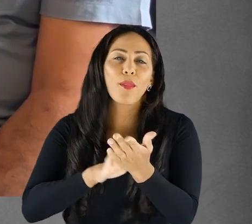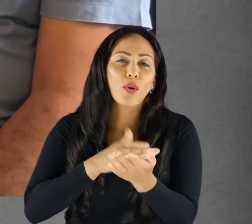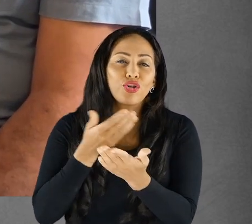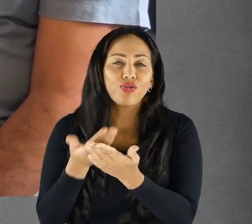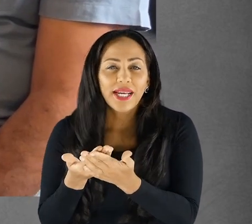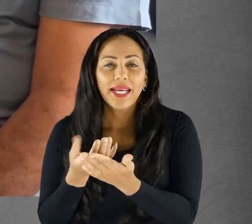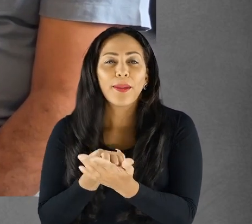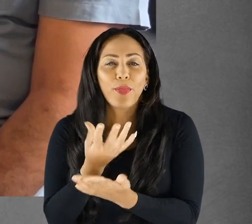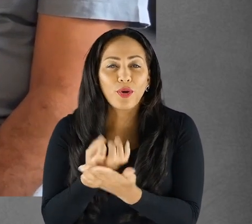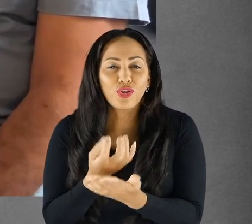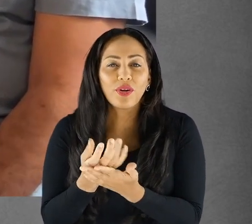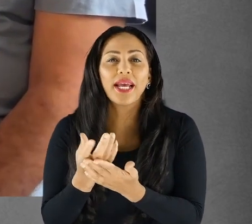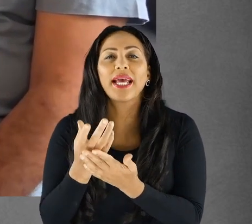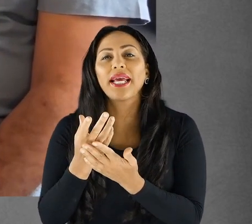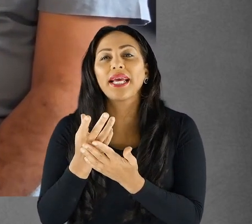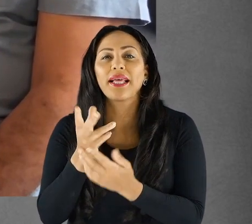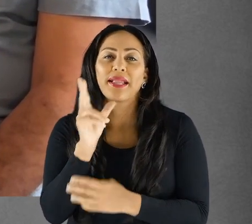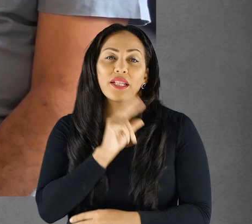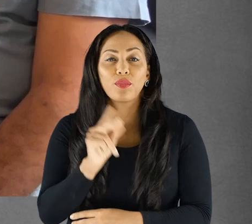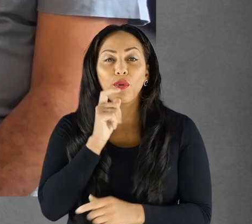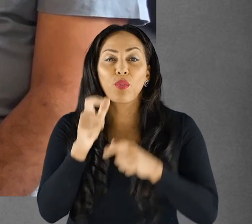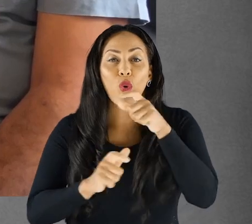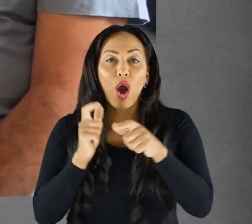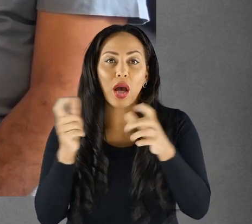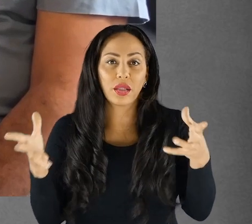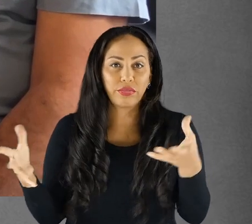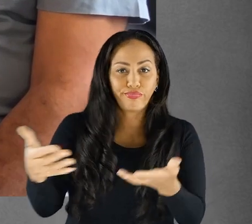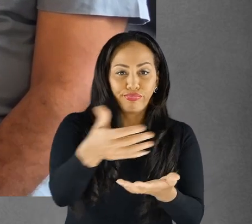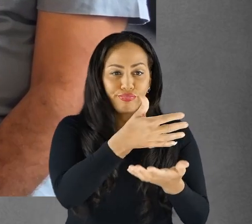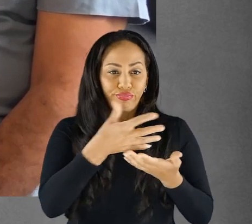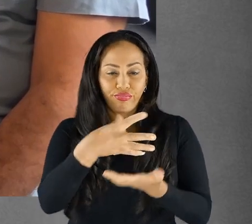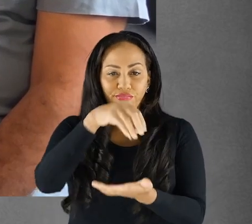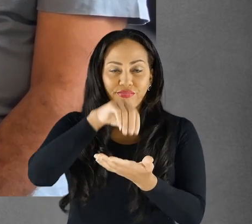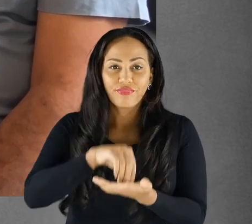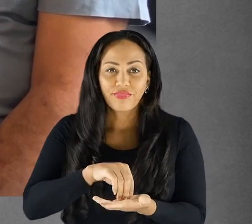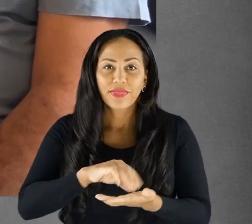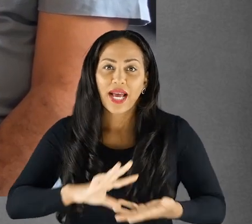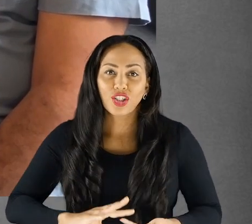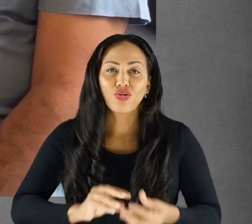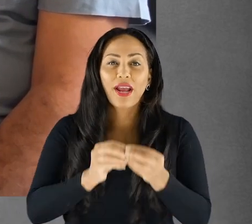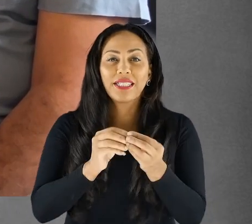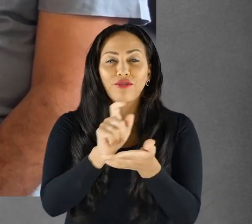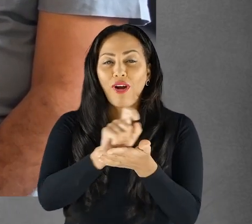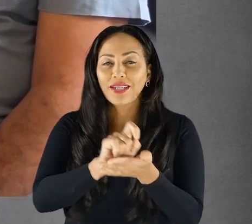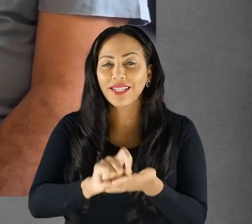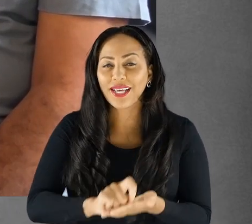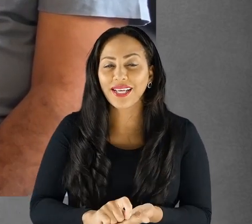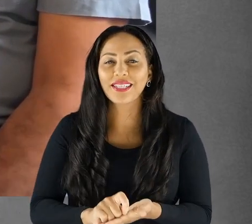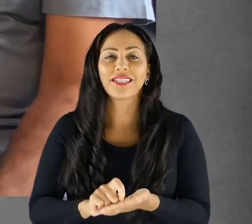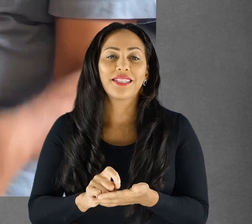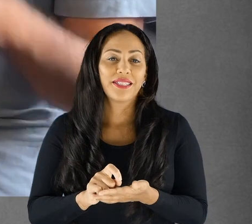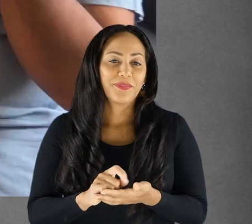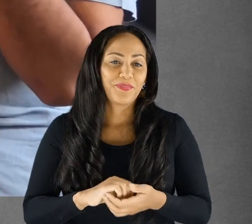and spoken word. I've kind of brought that back together a little bit more recently, and creative writing, and